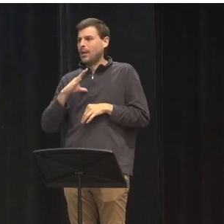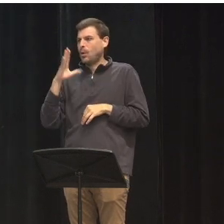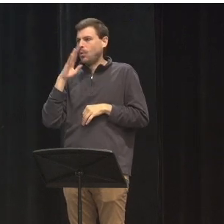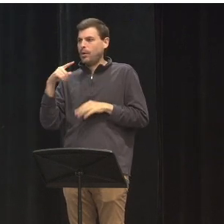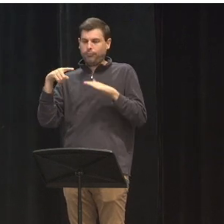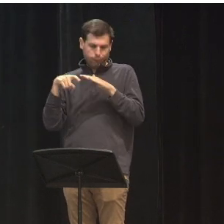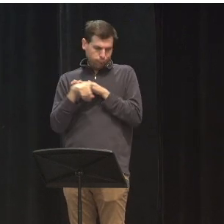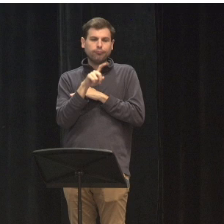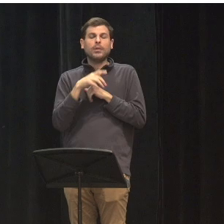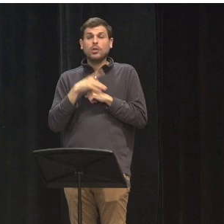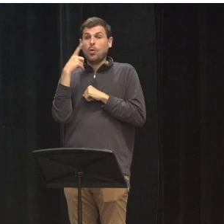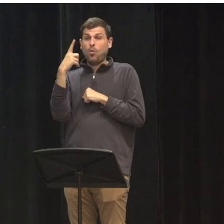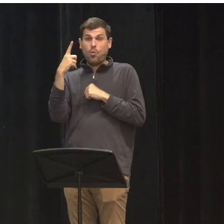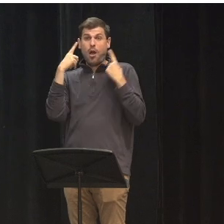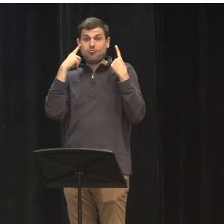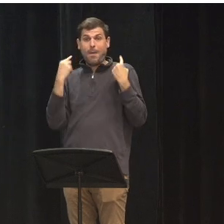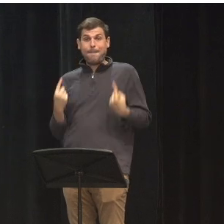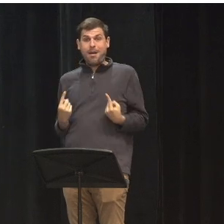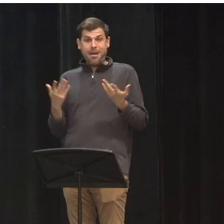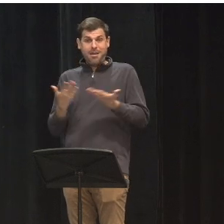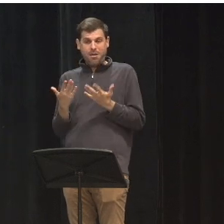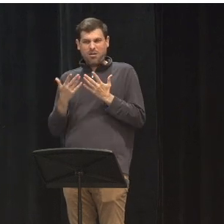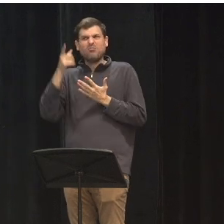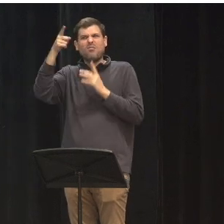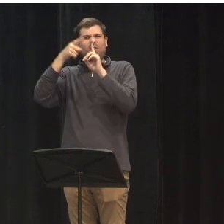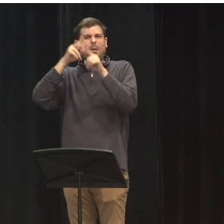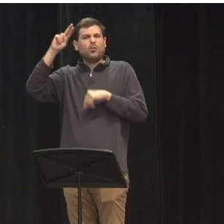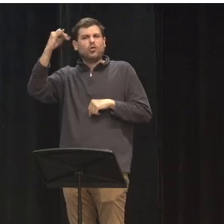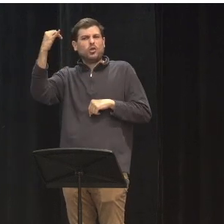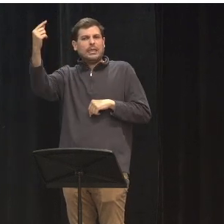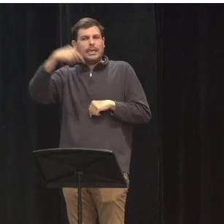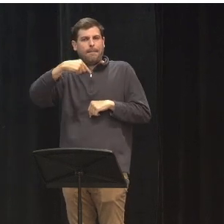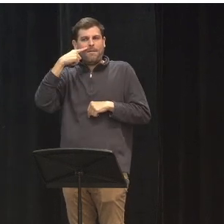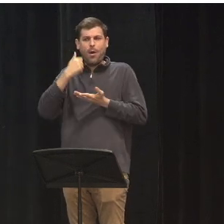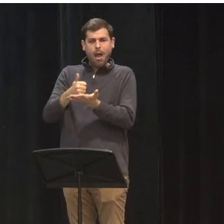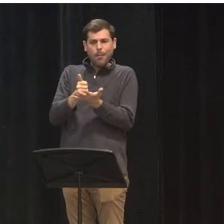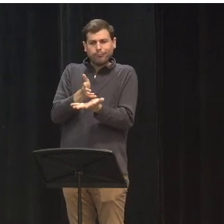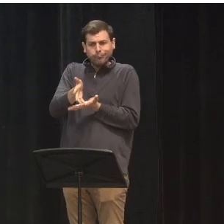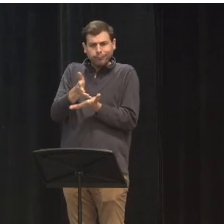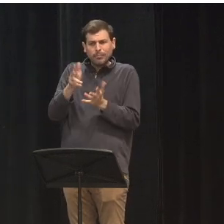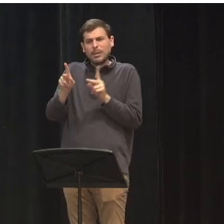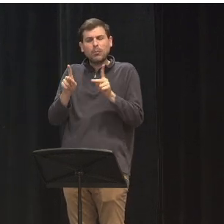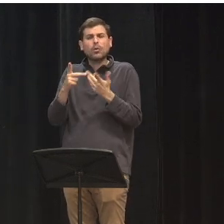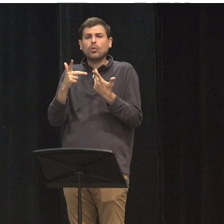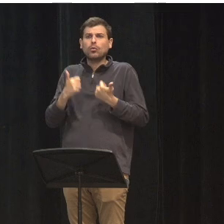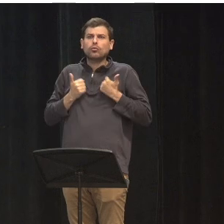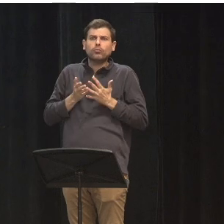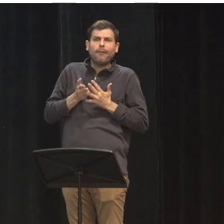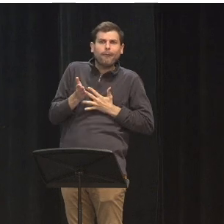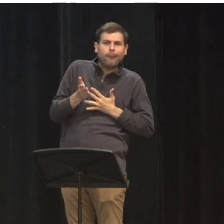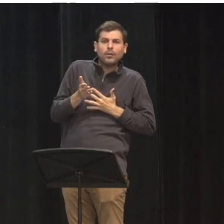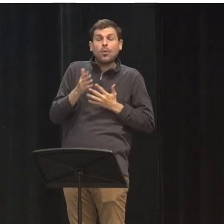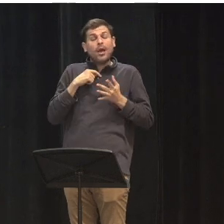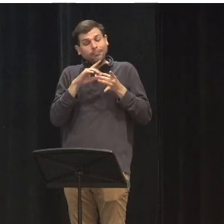here. And he was here from New Jersey to help survivors, and there weren't any. And so he went and got my dog for